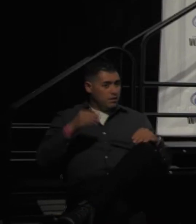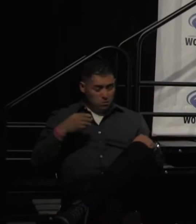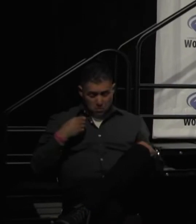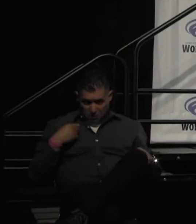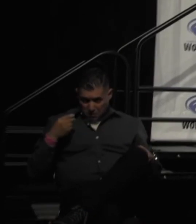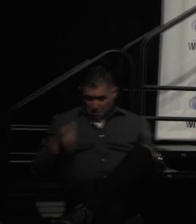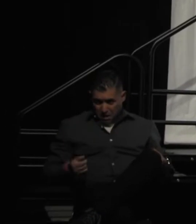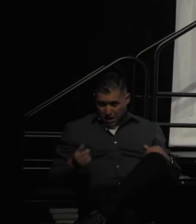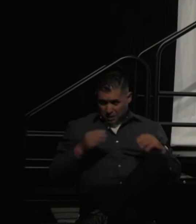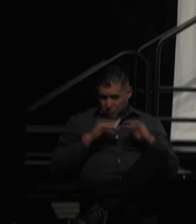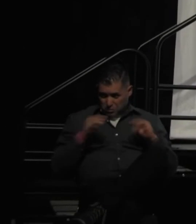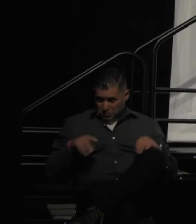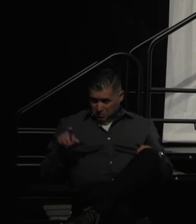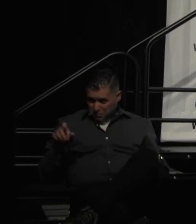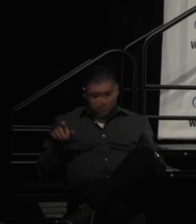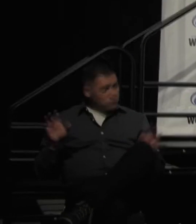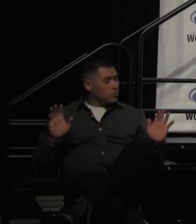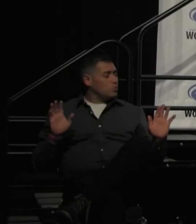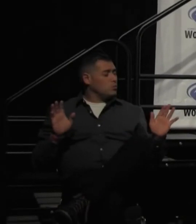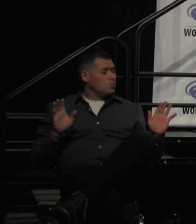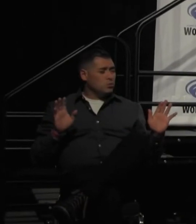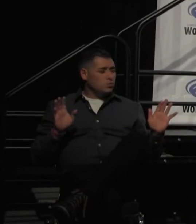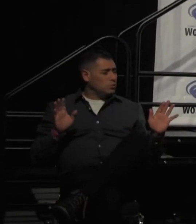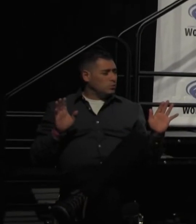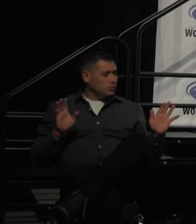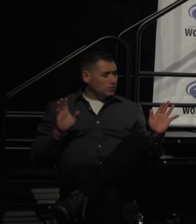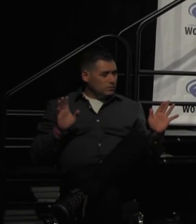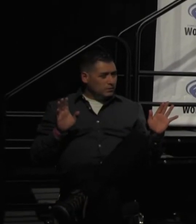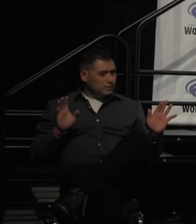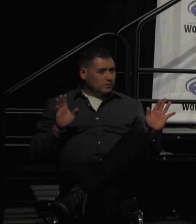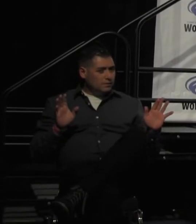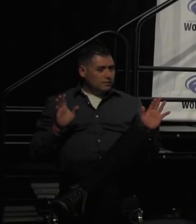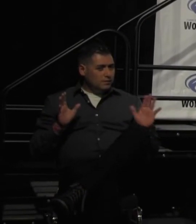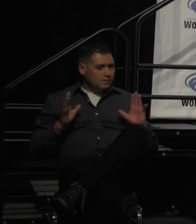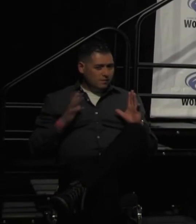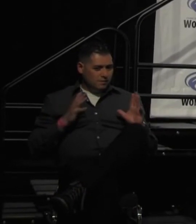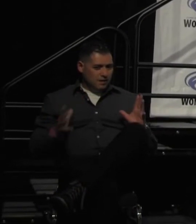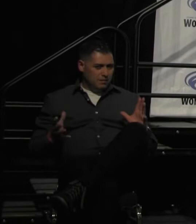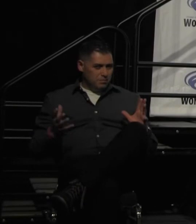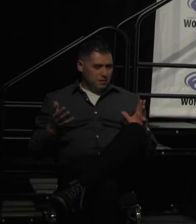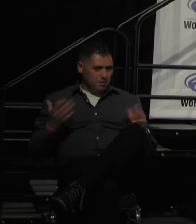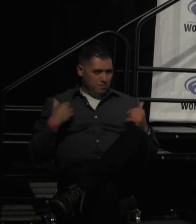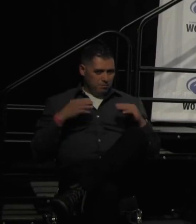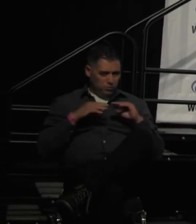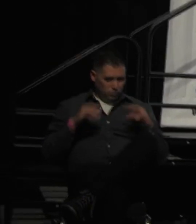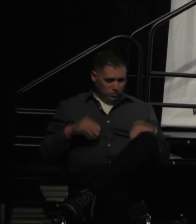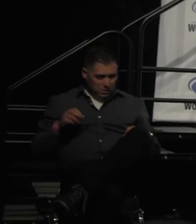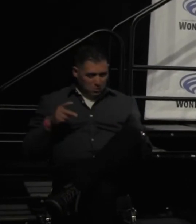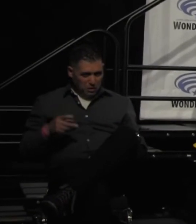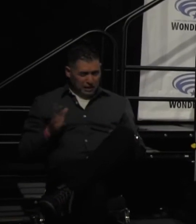a museum? No, because I'm doing okay, but I don't know if I'm doing museum okay.